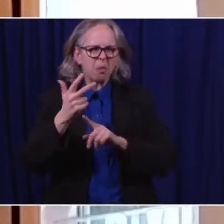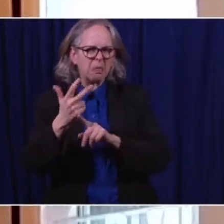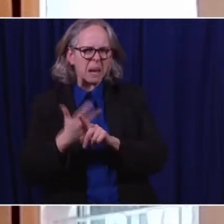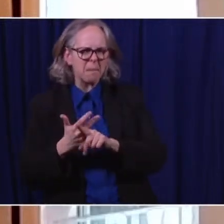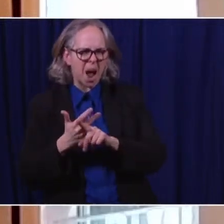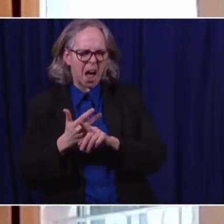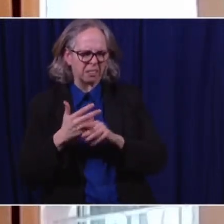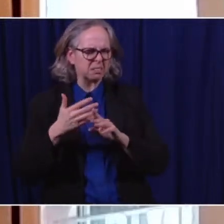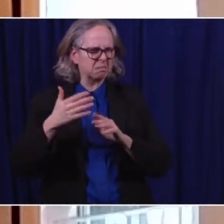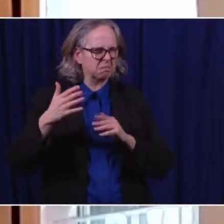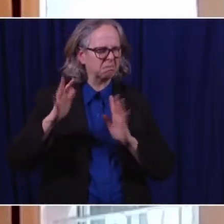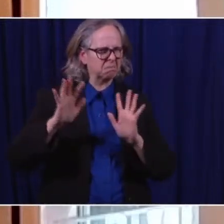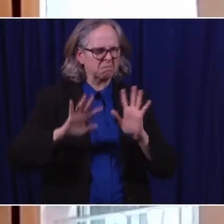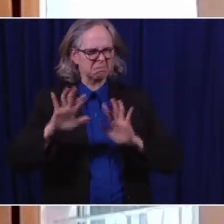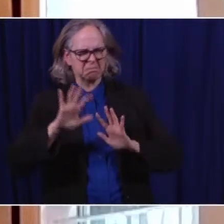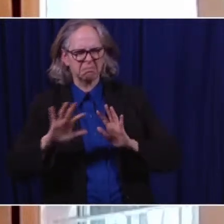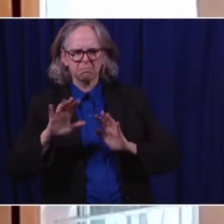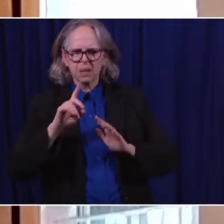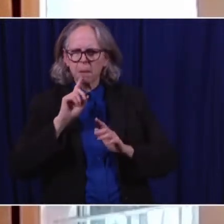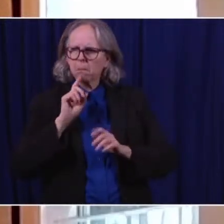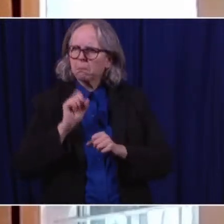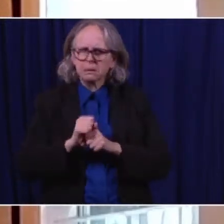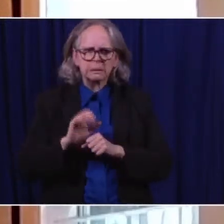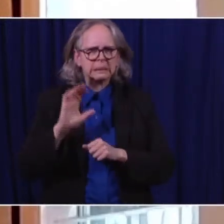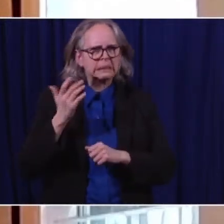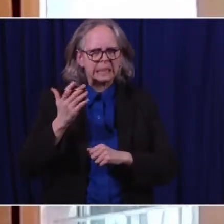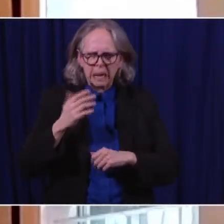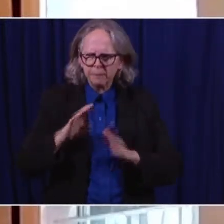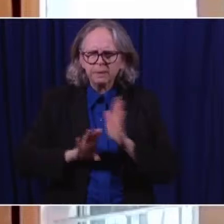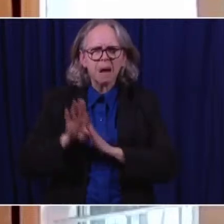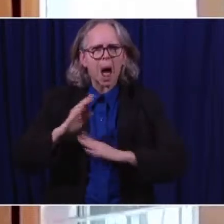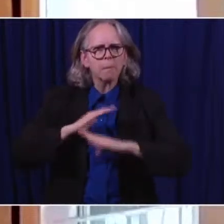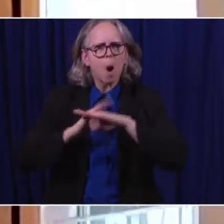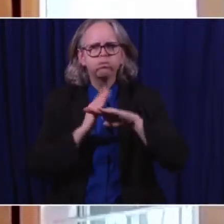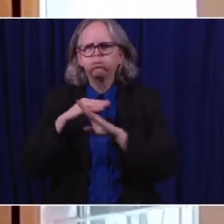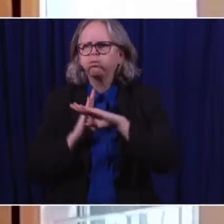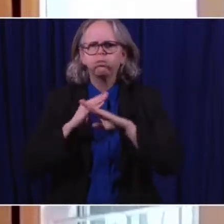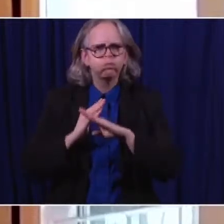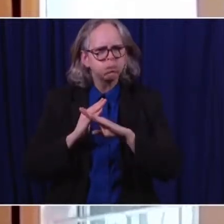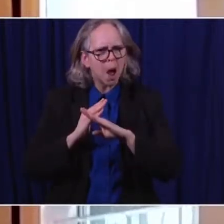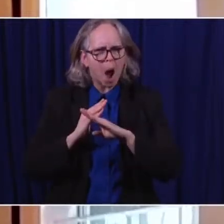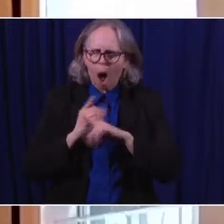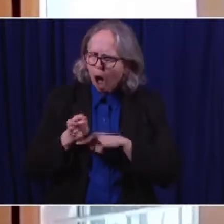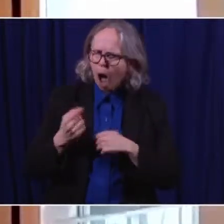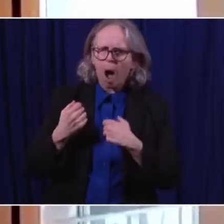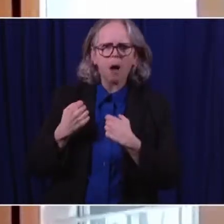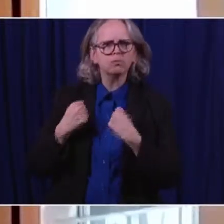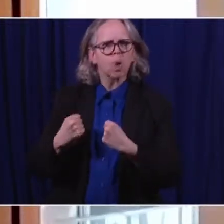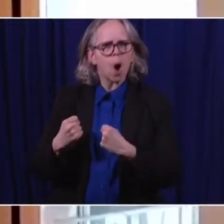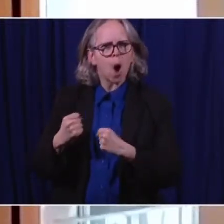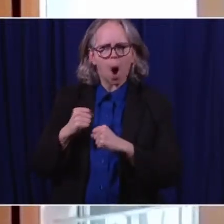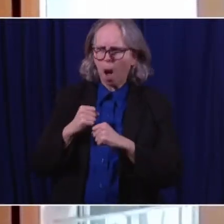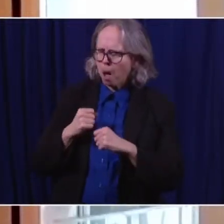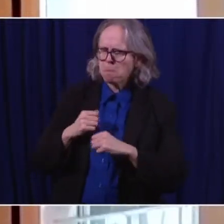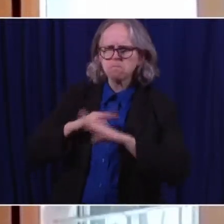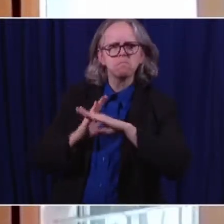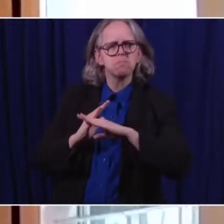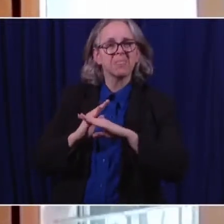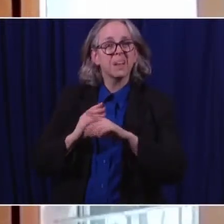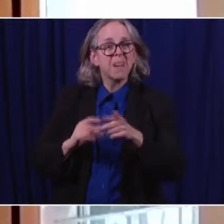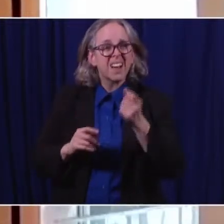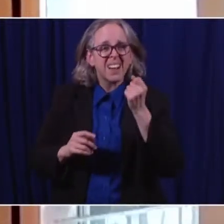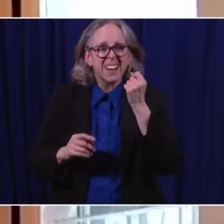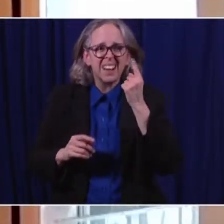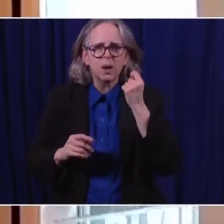does appear to manifest some reliable and pretty robust immunity. Our concern really